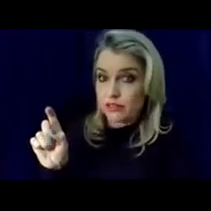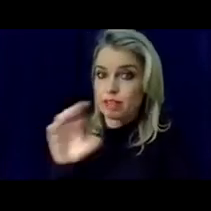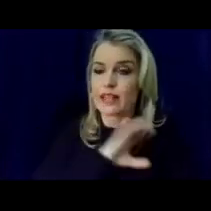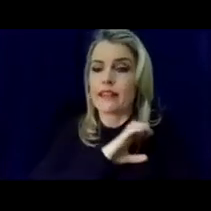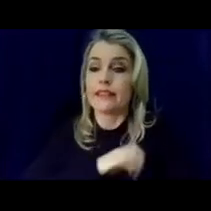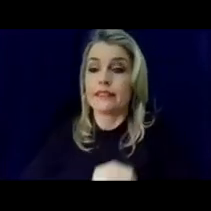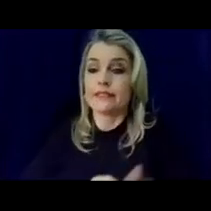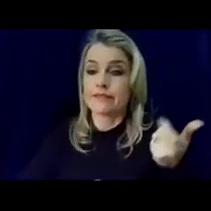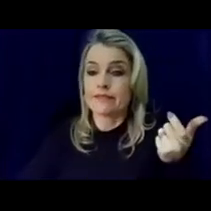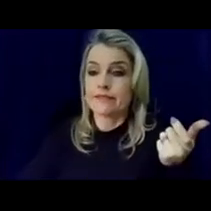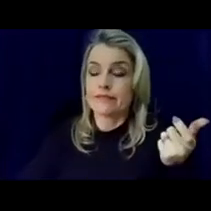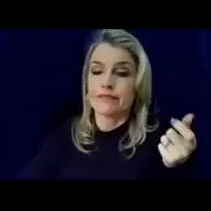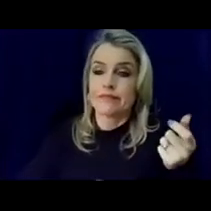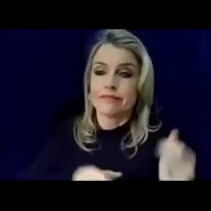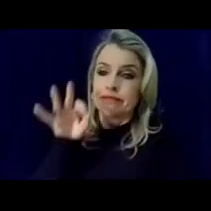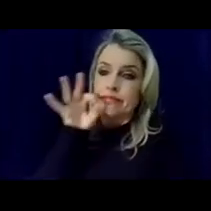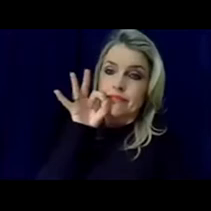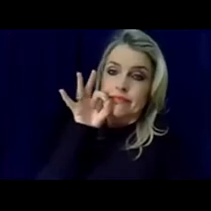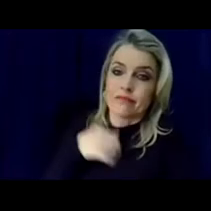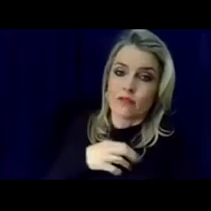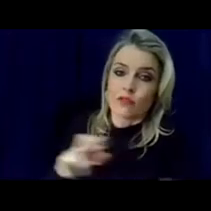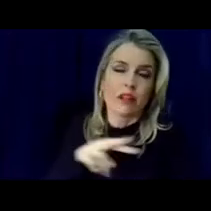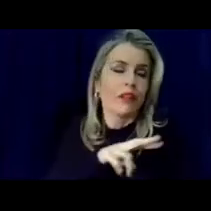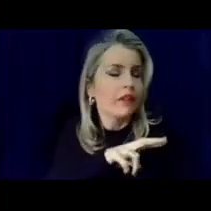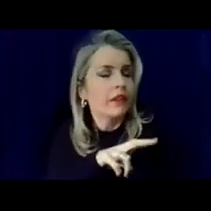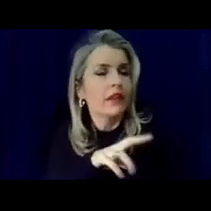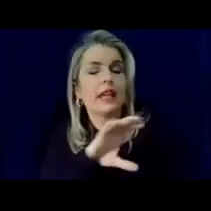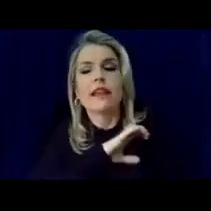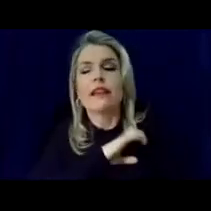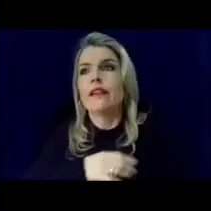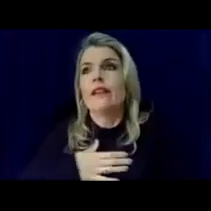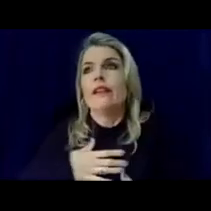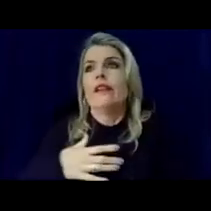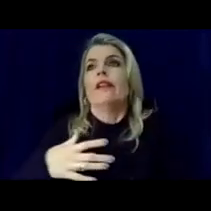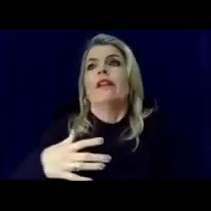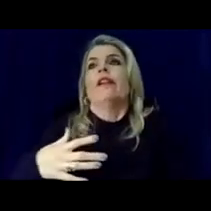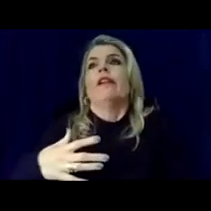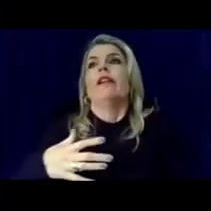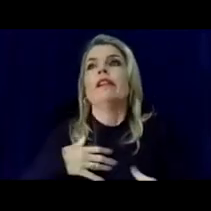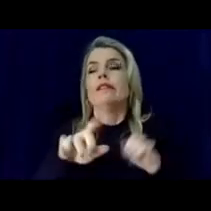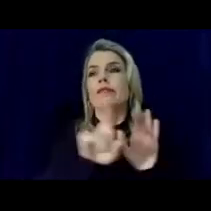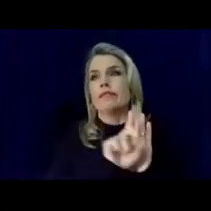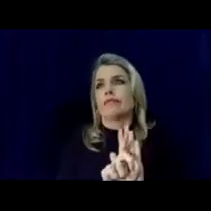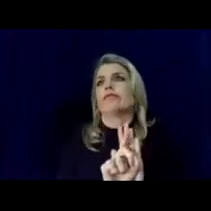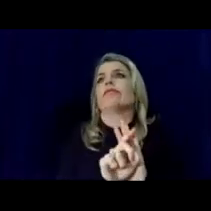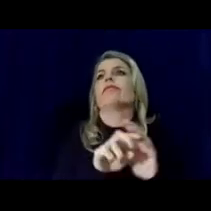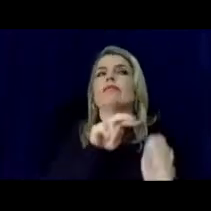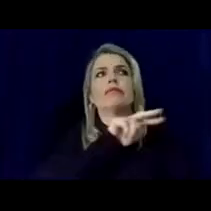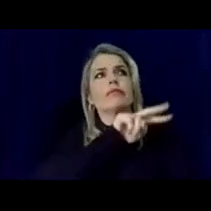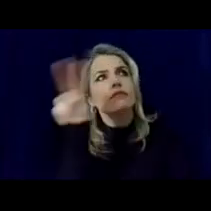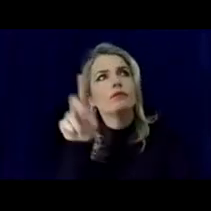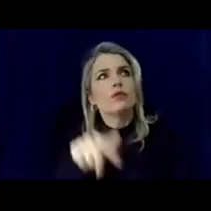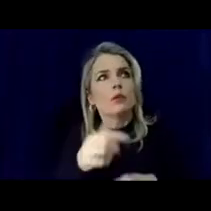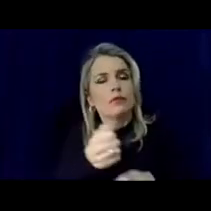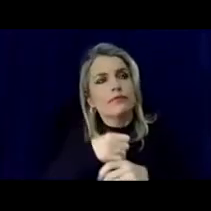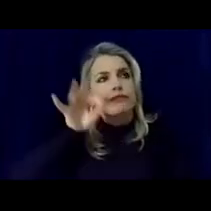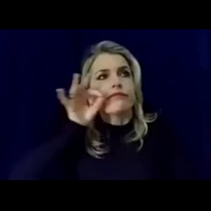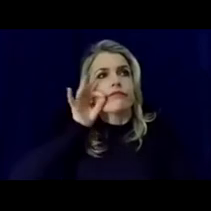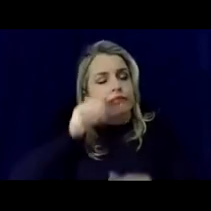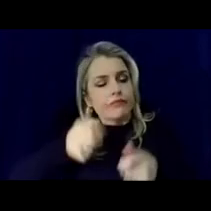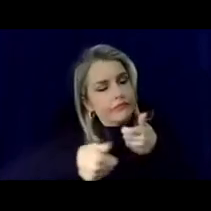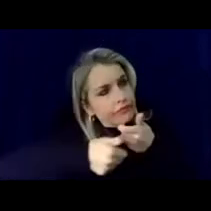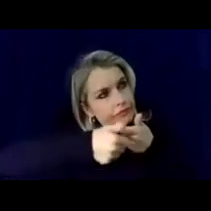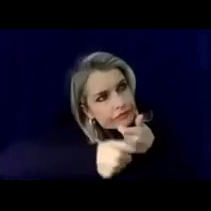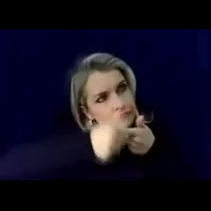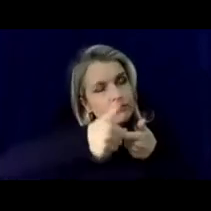blunt at her. She shrugs and walks off. Clinton sighs and leans against the picturesque front window of the gallery to light his blunt. Behind him in the